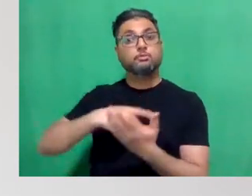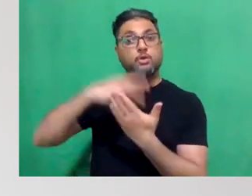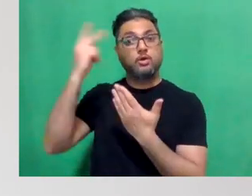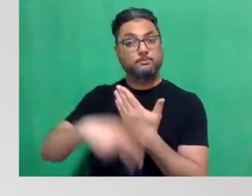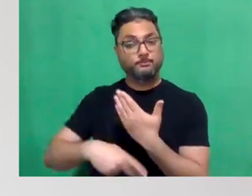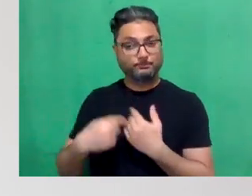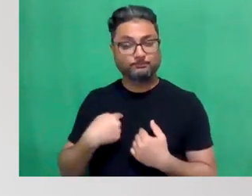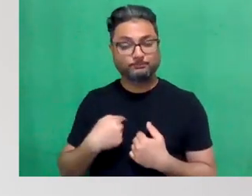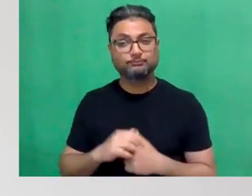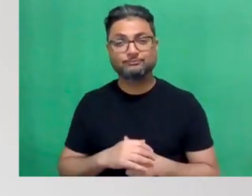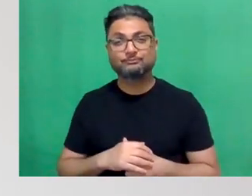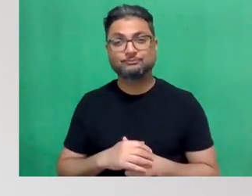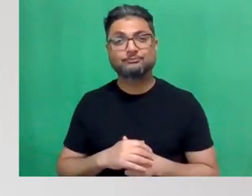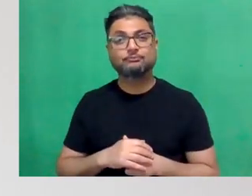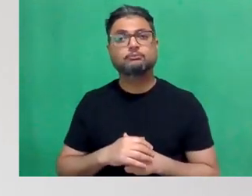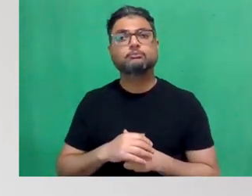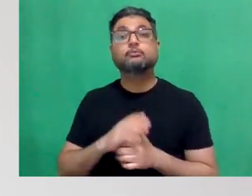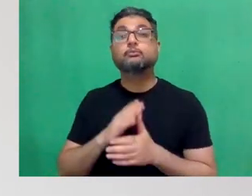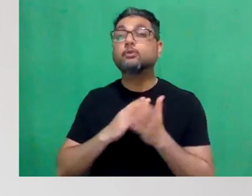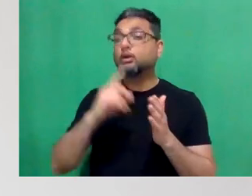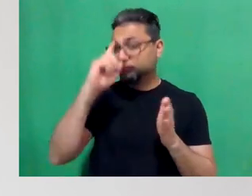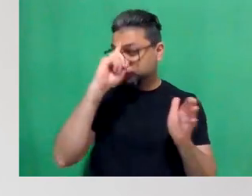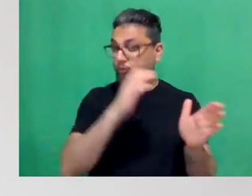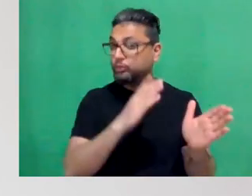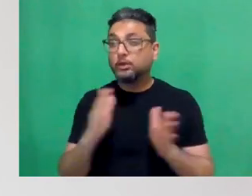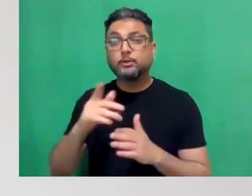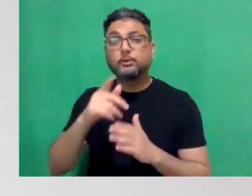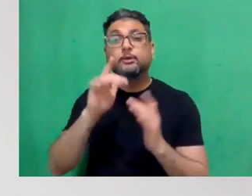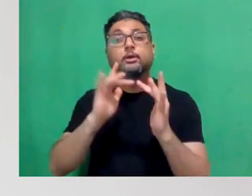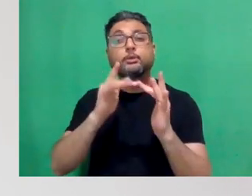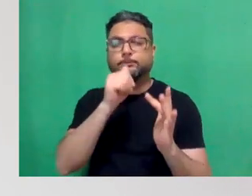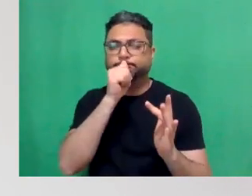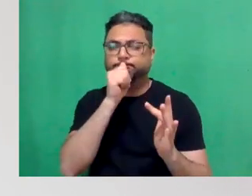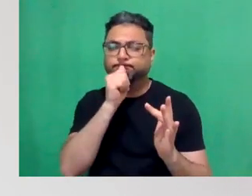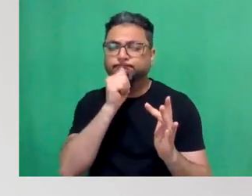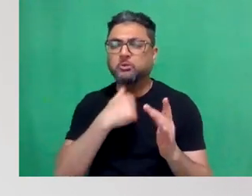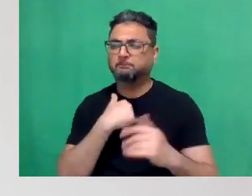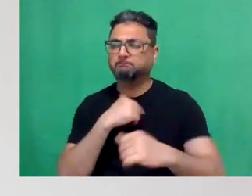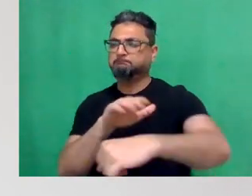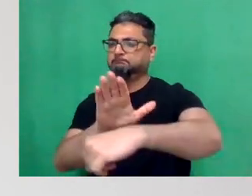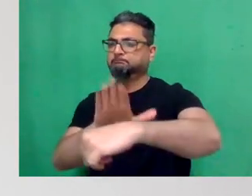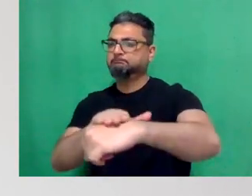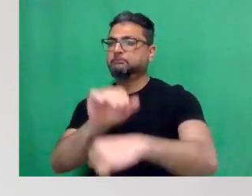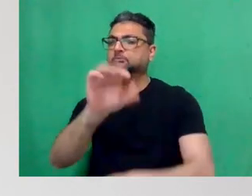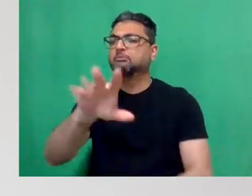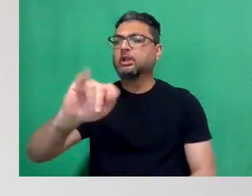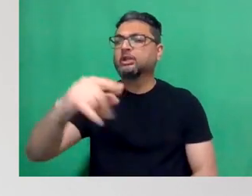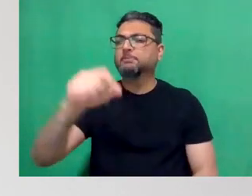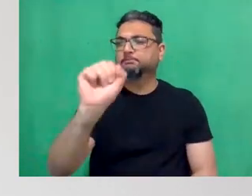to cope with virtual classes are to organize and plan out my days. That includes scheduling time for